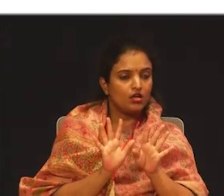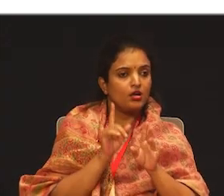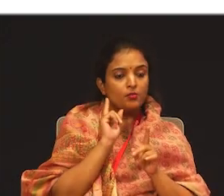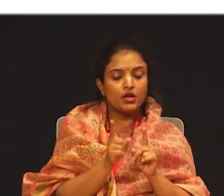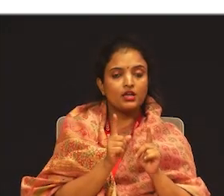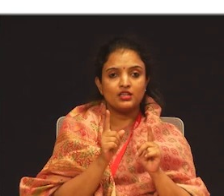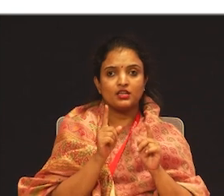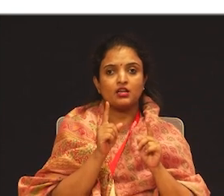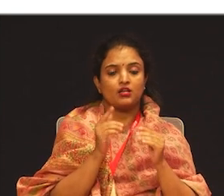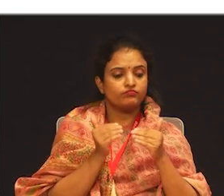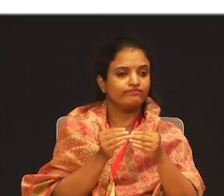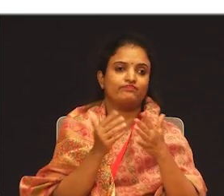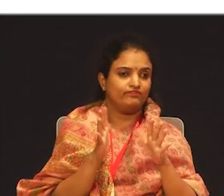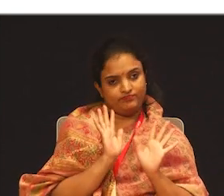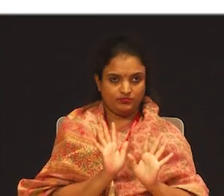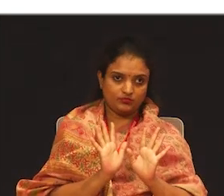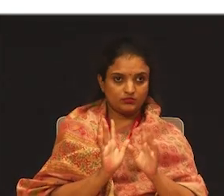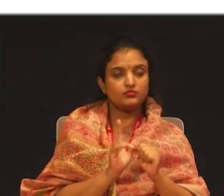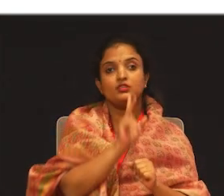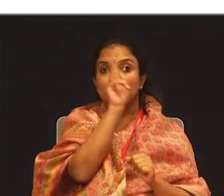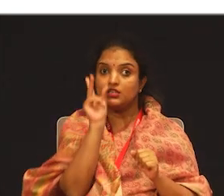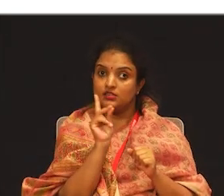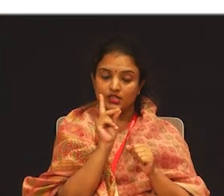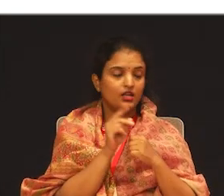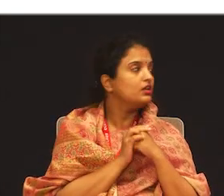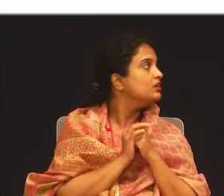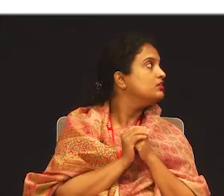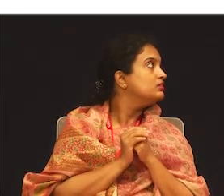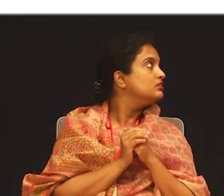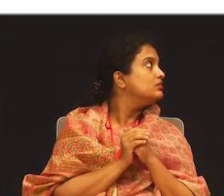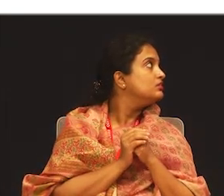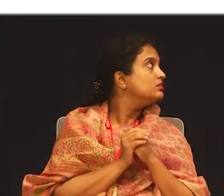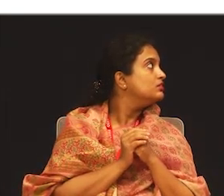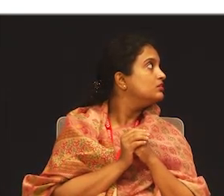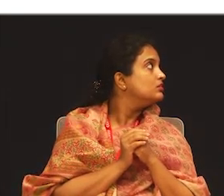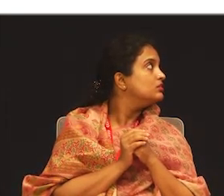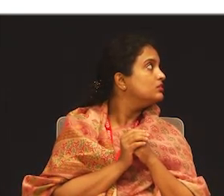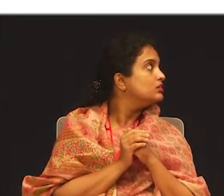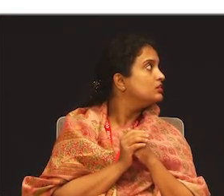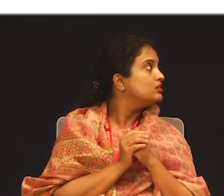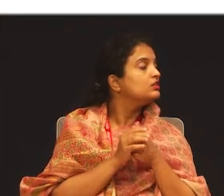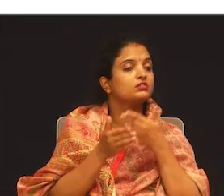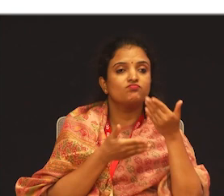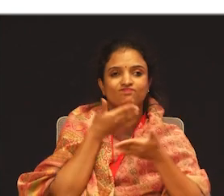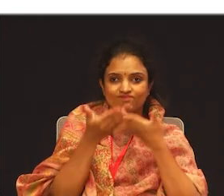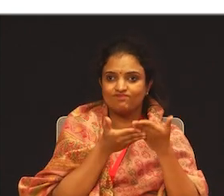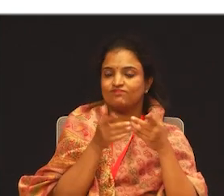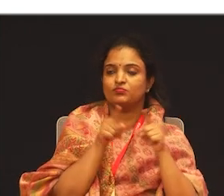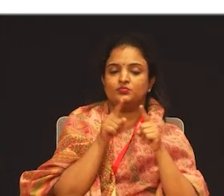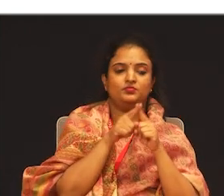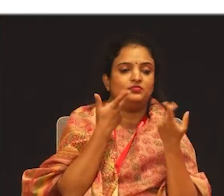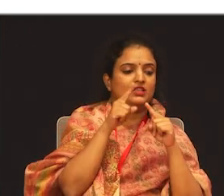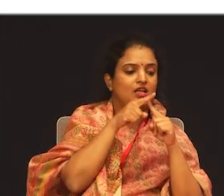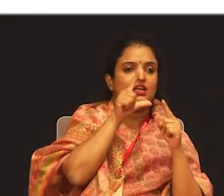not moving ahead. So let's look at the second statement. Teaching learning strategies and